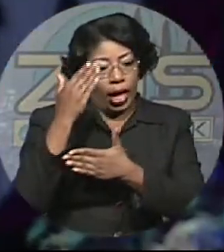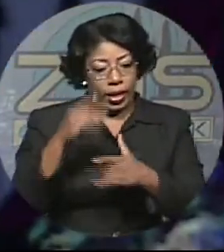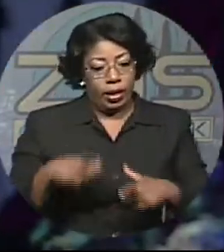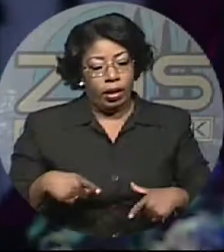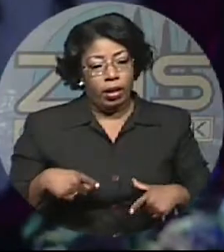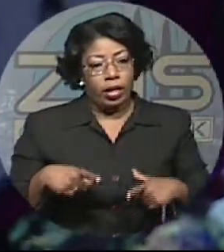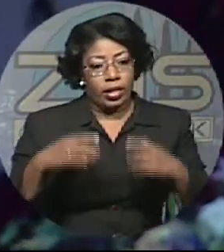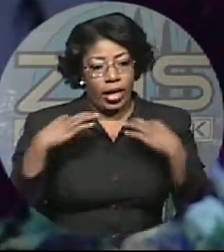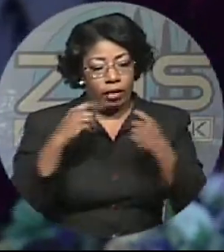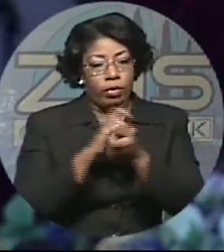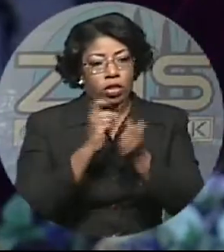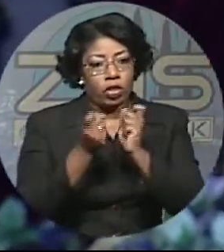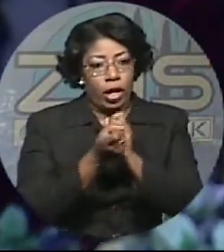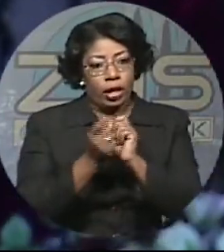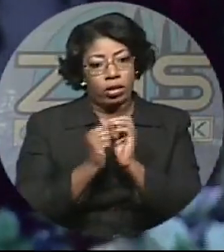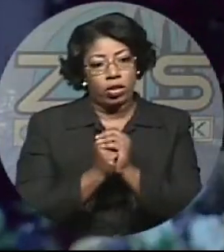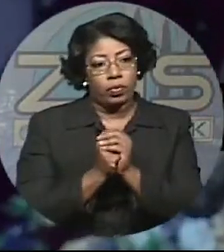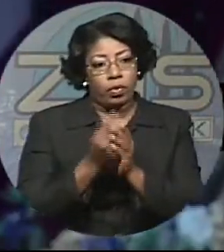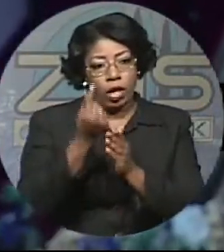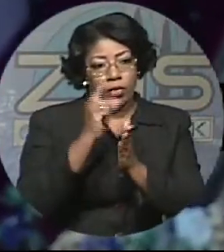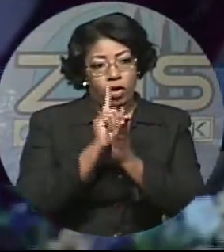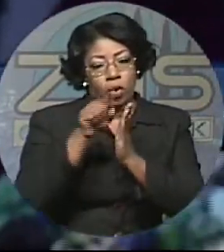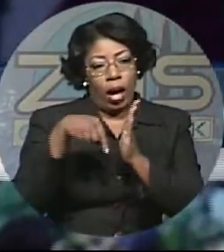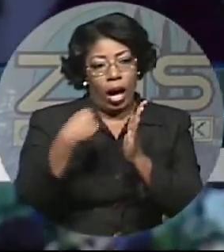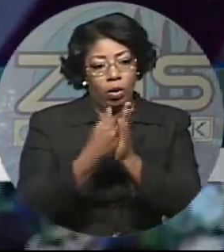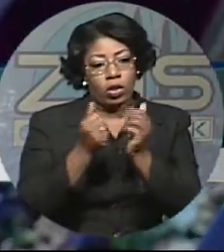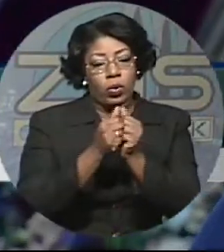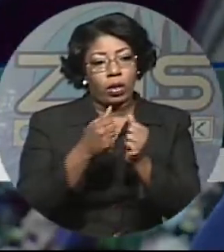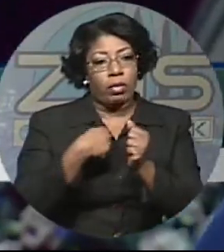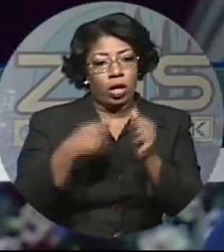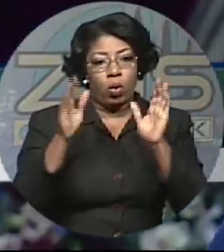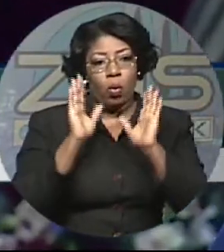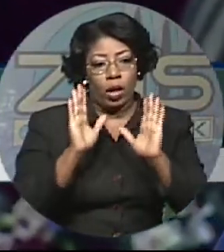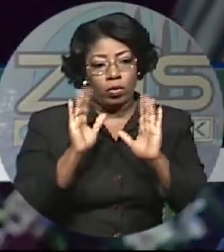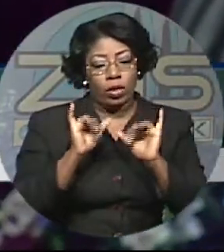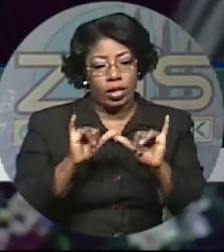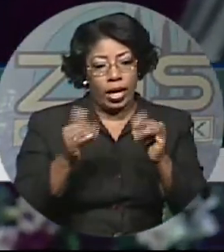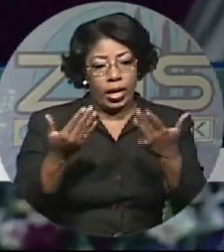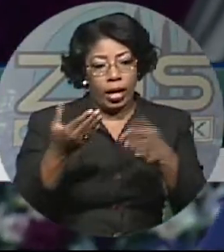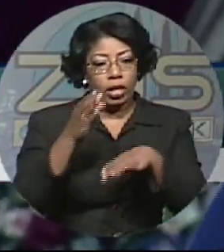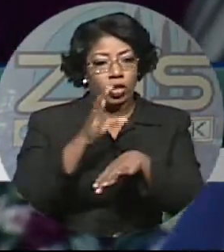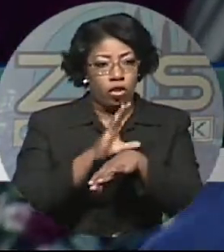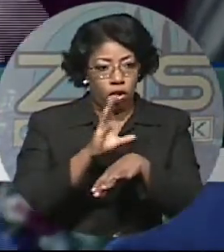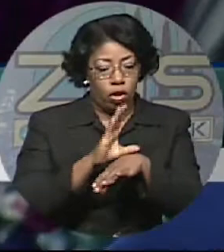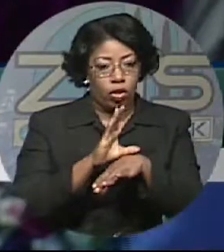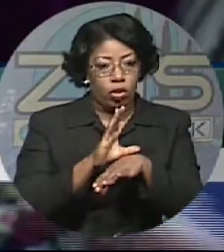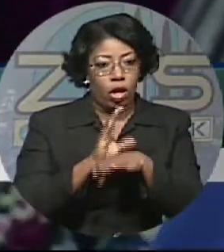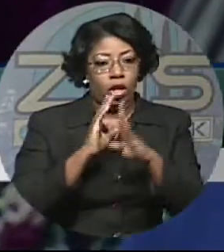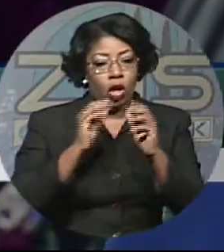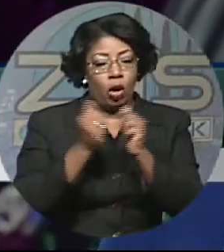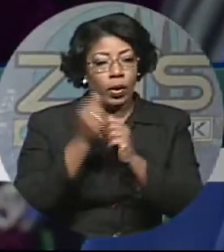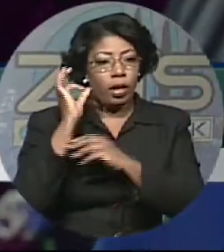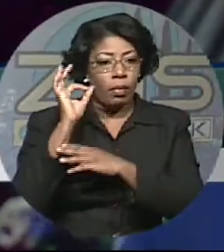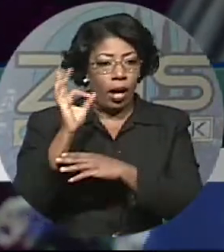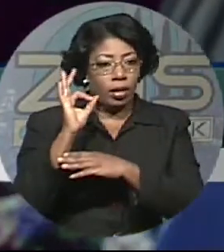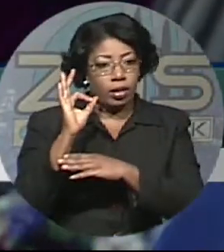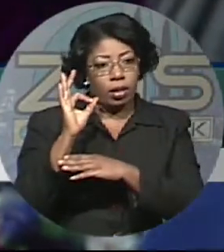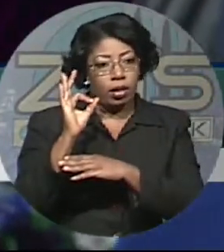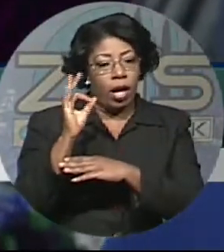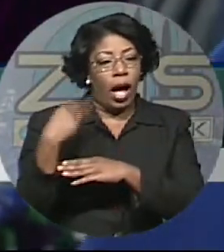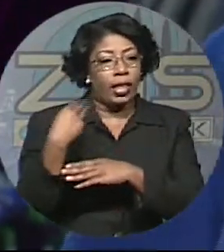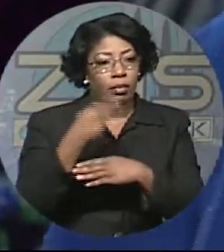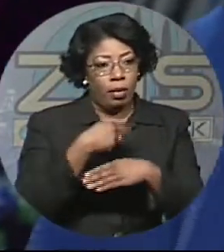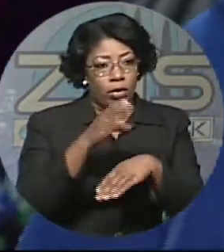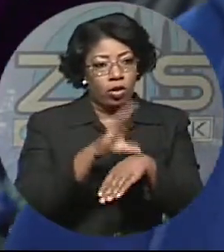His last few hours with me was wonderful. He spent it here at church, at Trinity, with Pastor and all our loving fellow